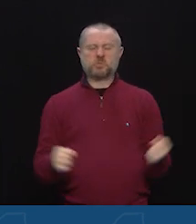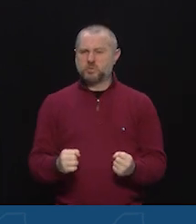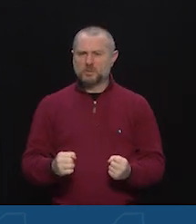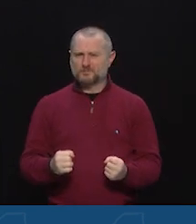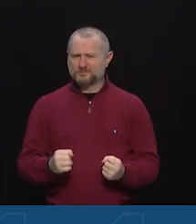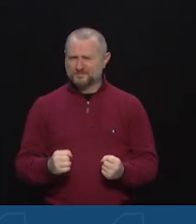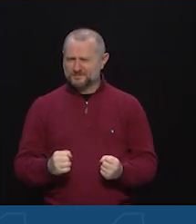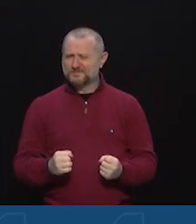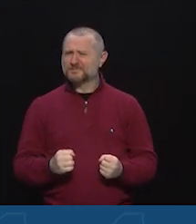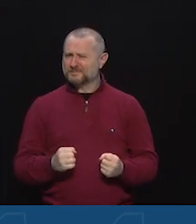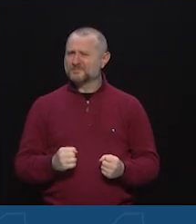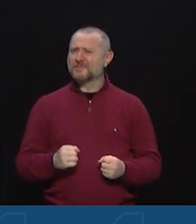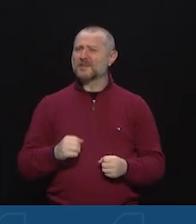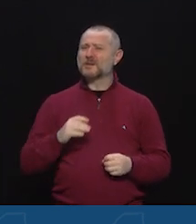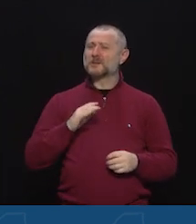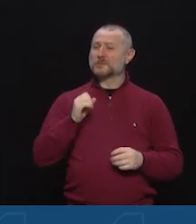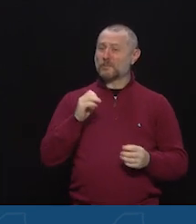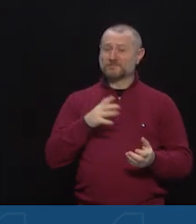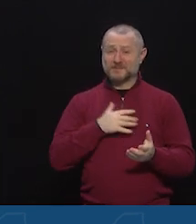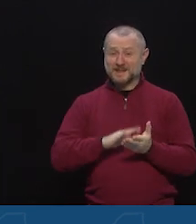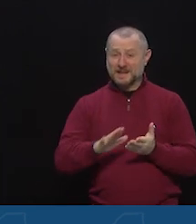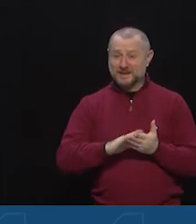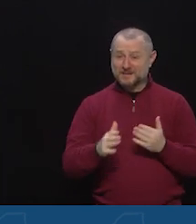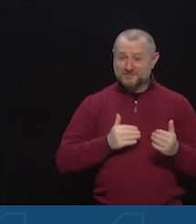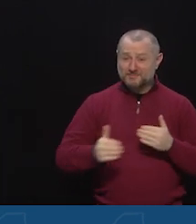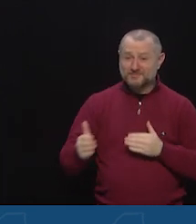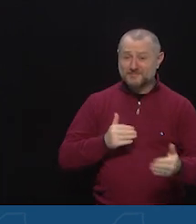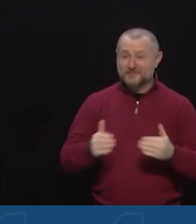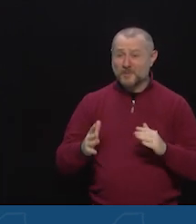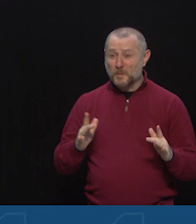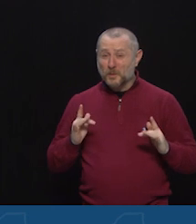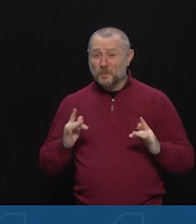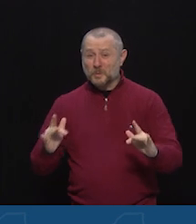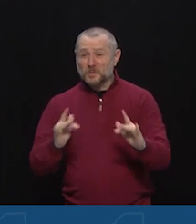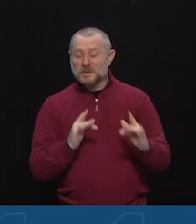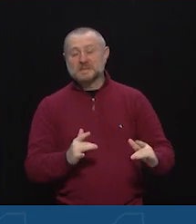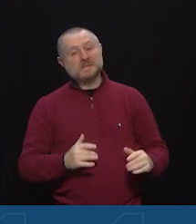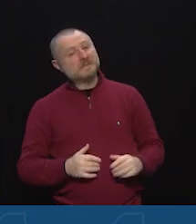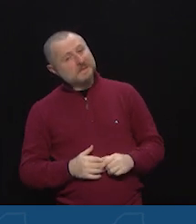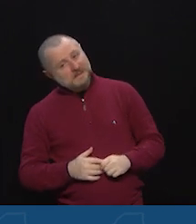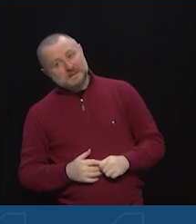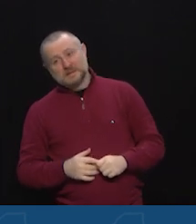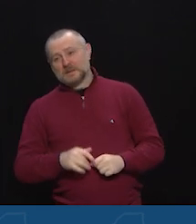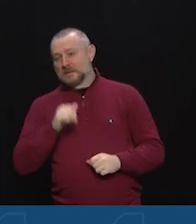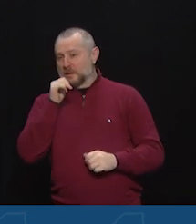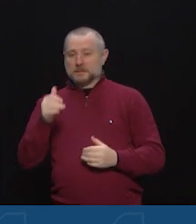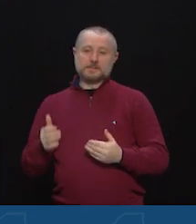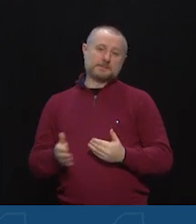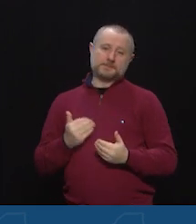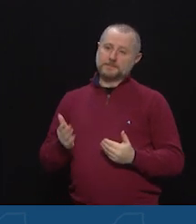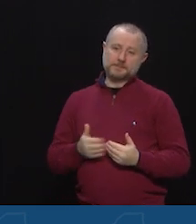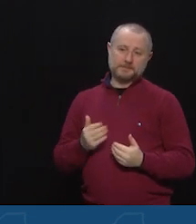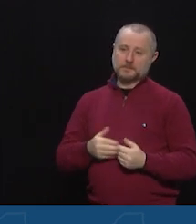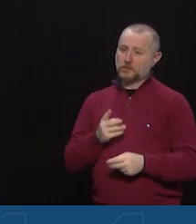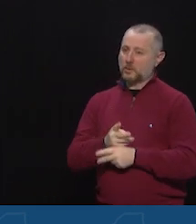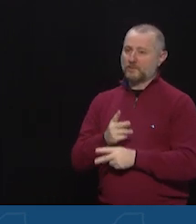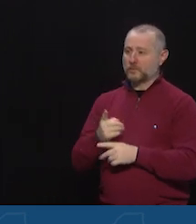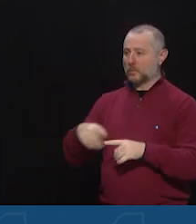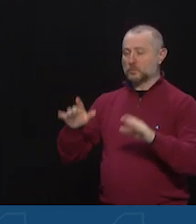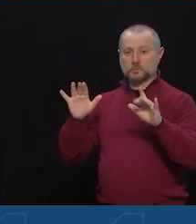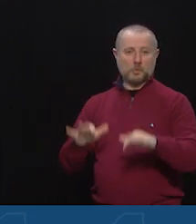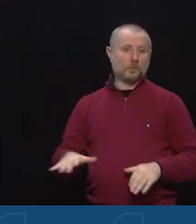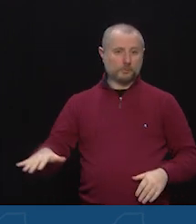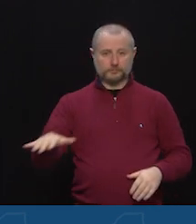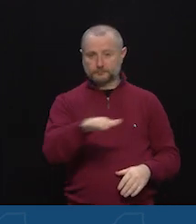about clearing this out, this becomes a difficult challenge as you get down to